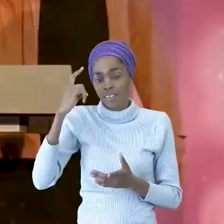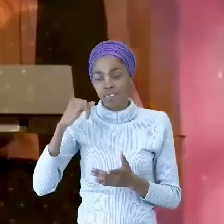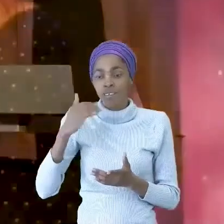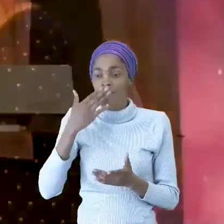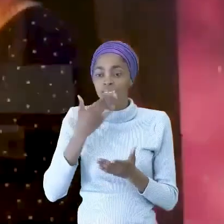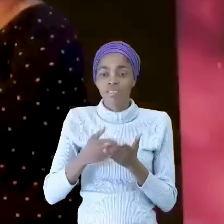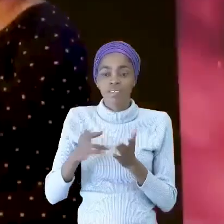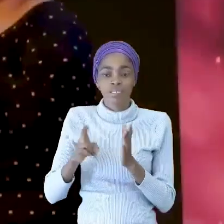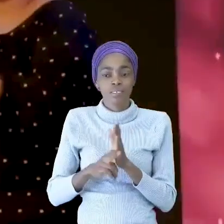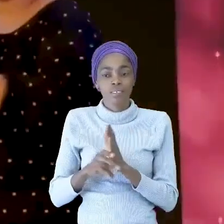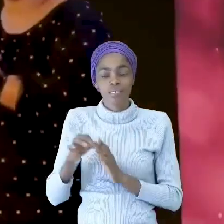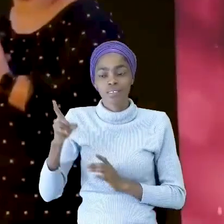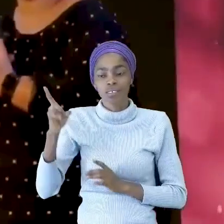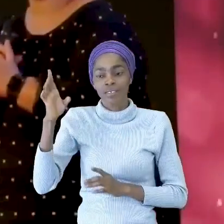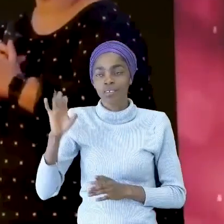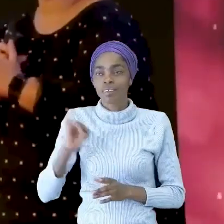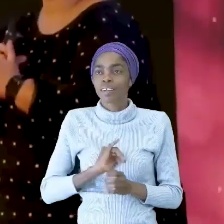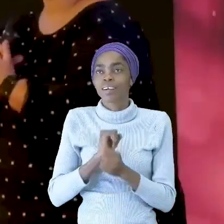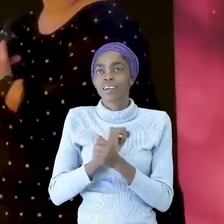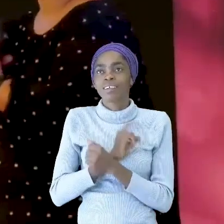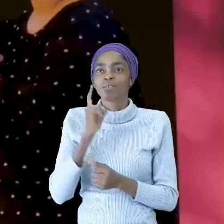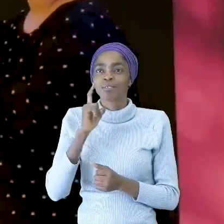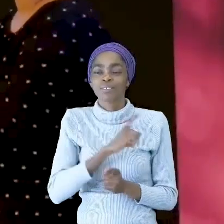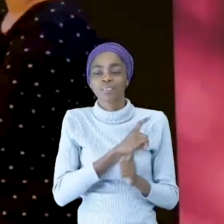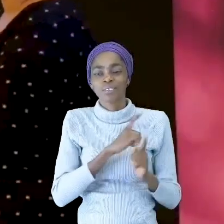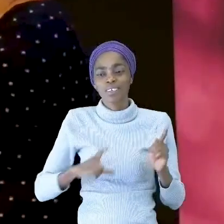I love you, Lord.